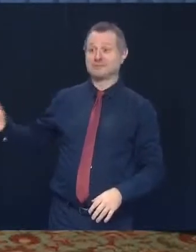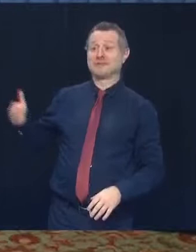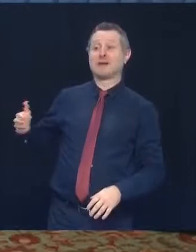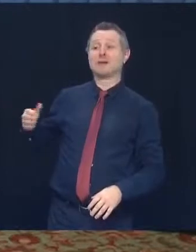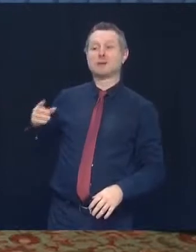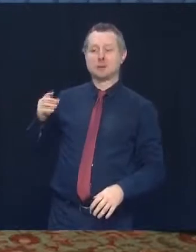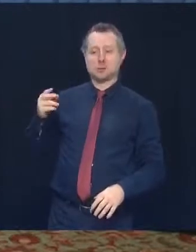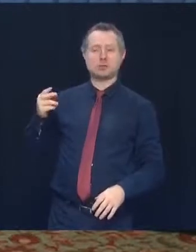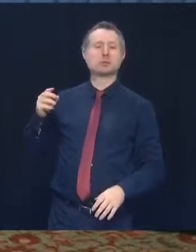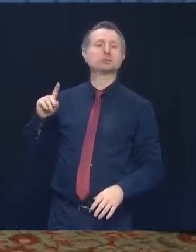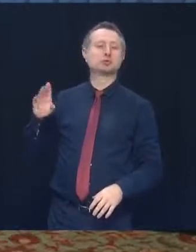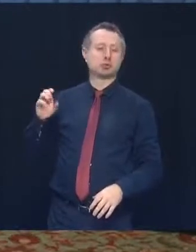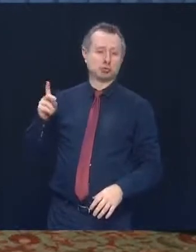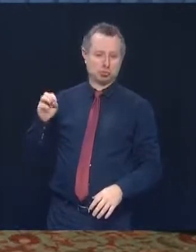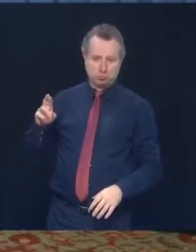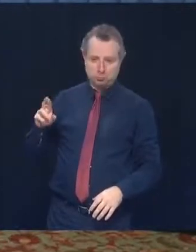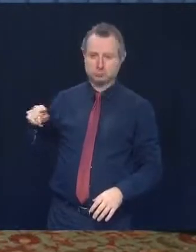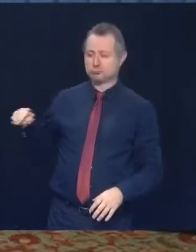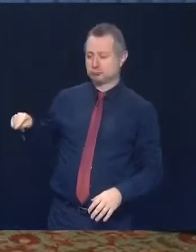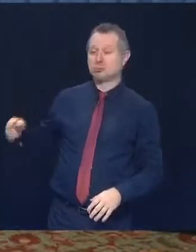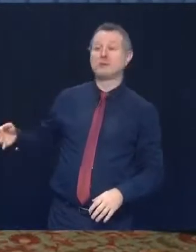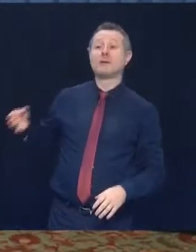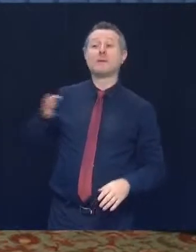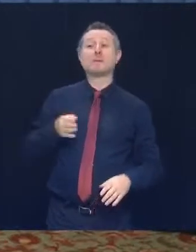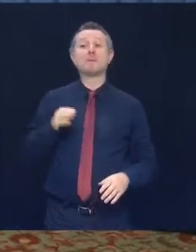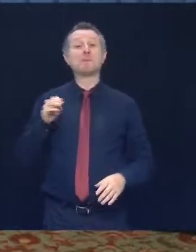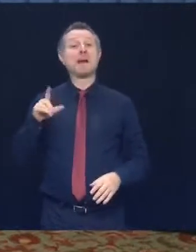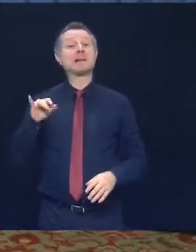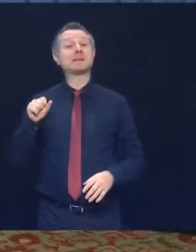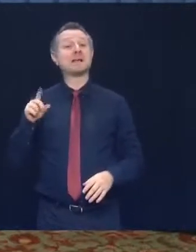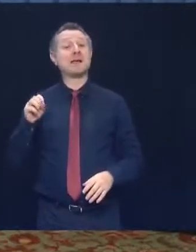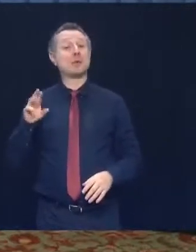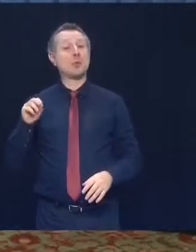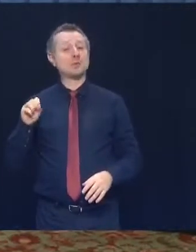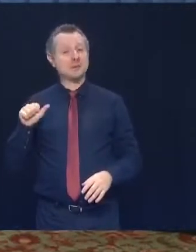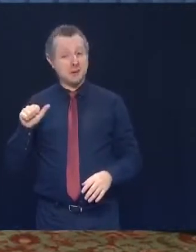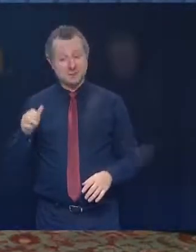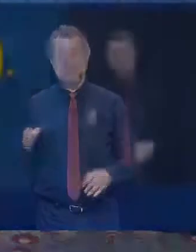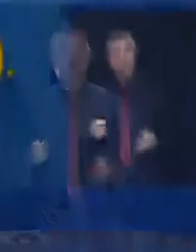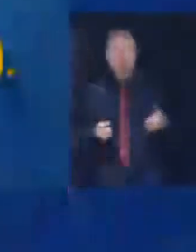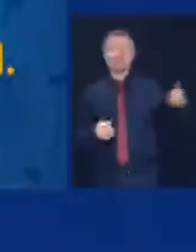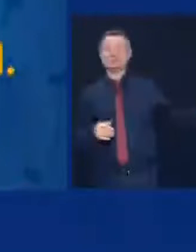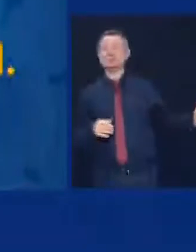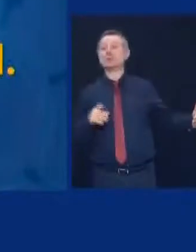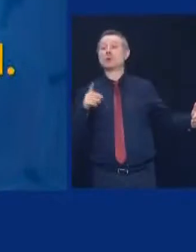her left, Robert Mojica, Budget Director. Today is day 235.